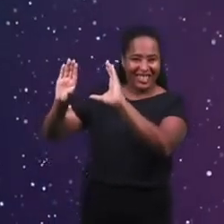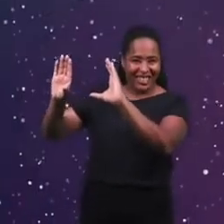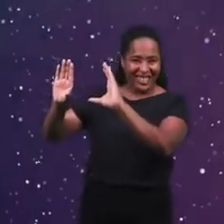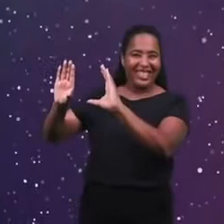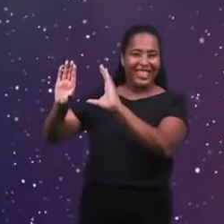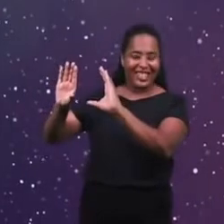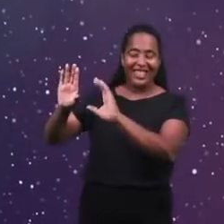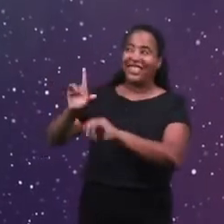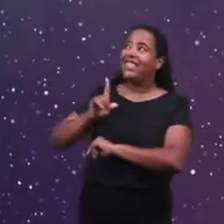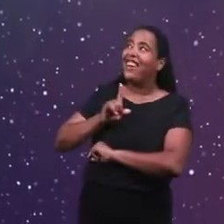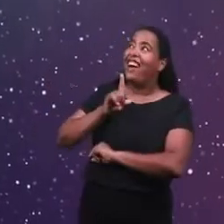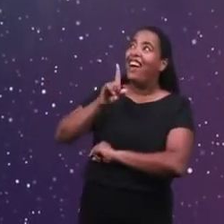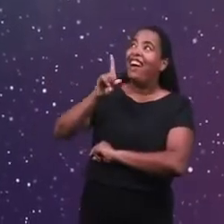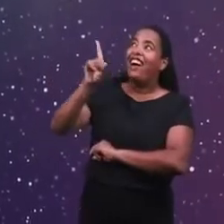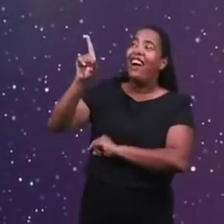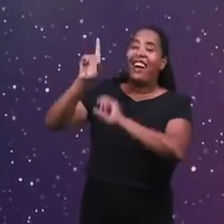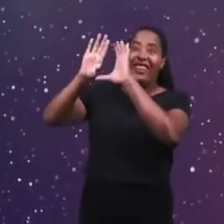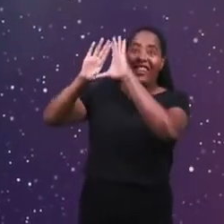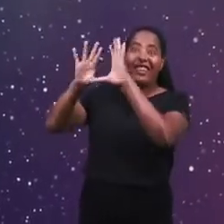In heaven.